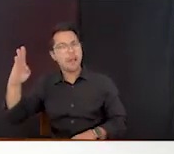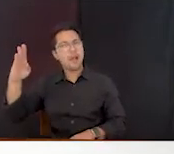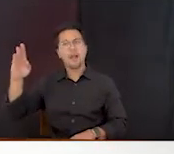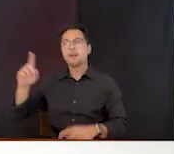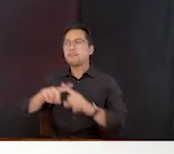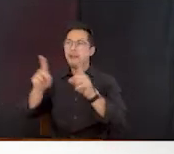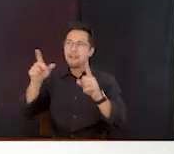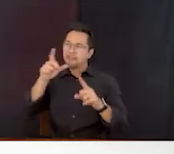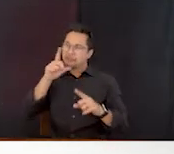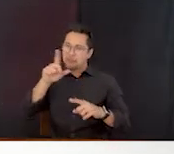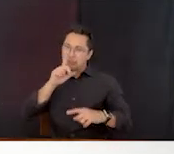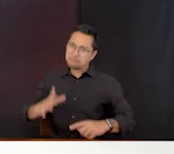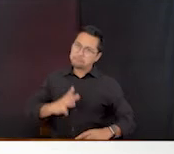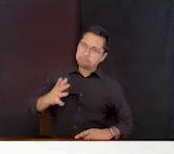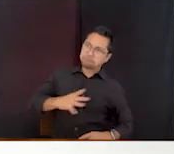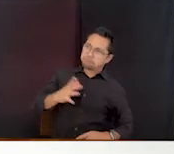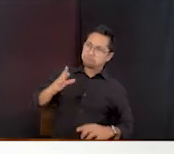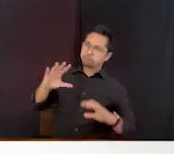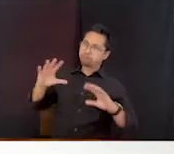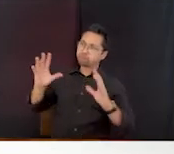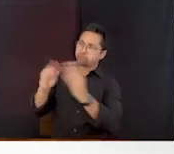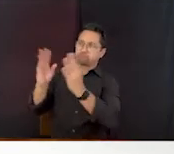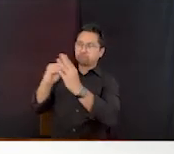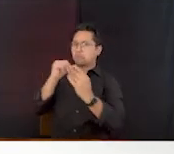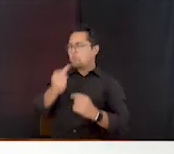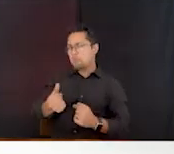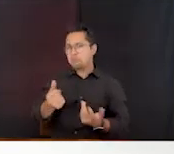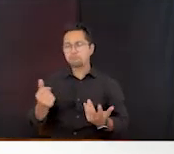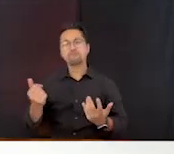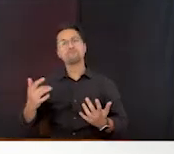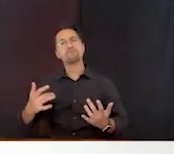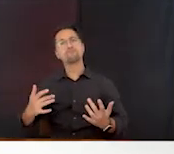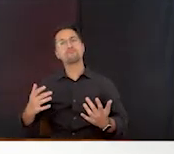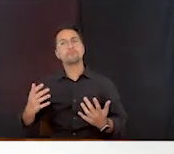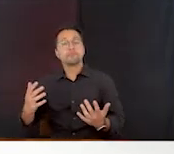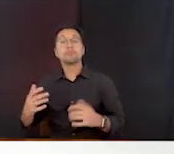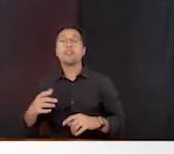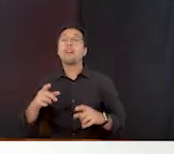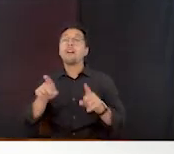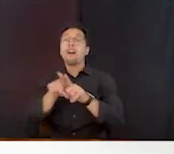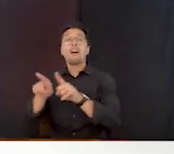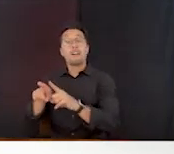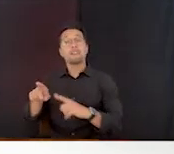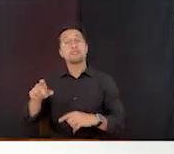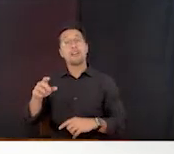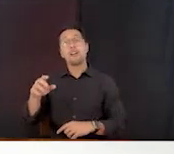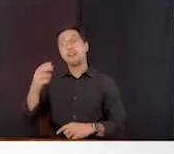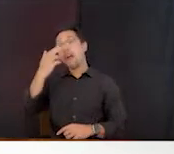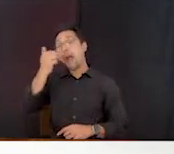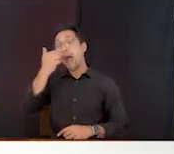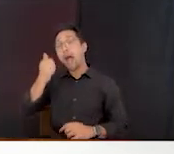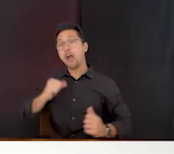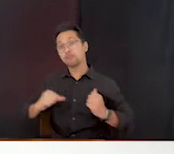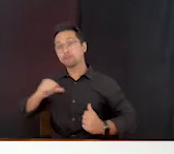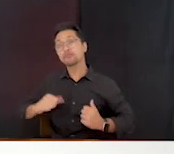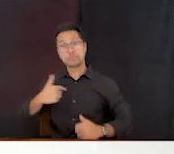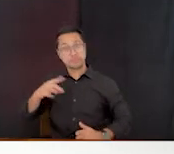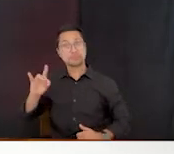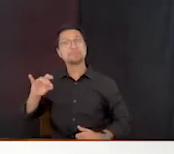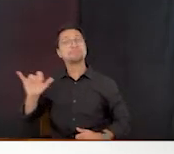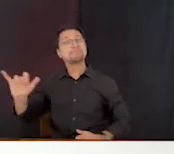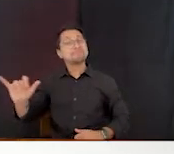anything formal. I did some interesting stuff. I did stand-up comedy the night before I came